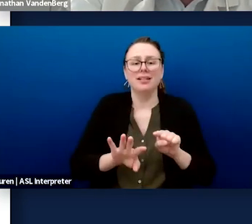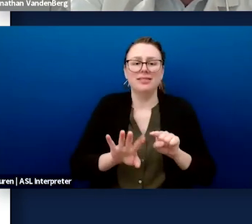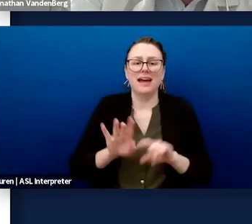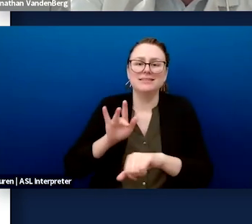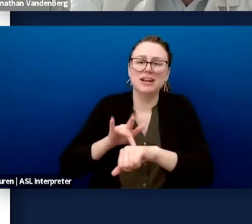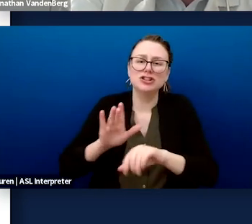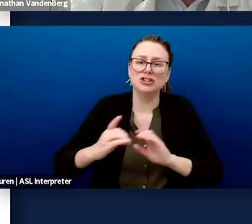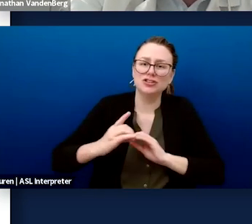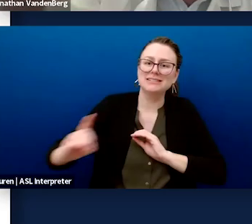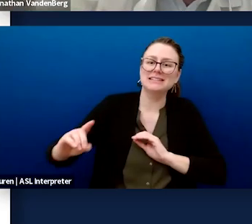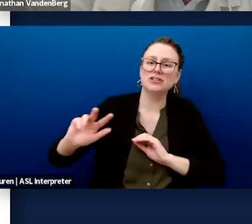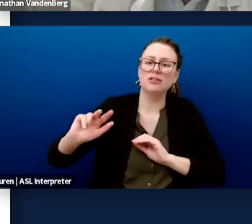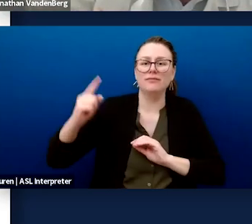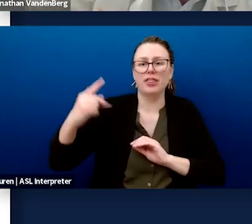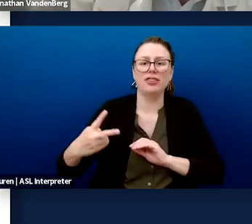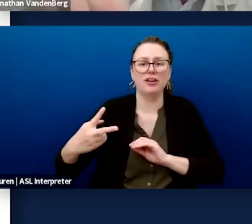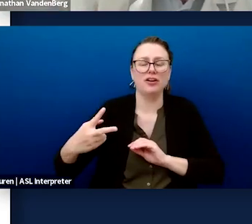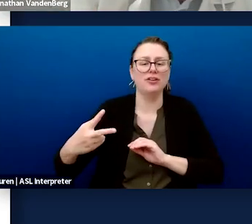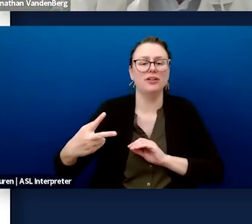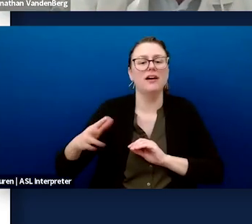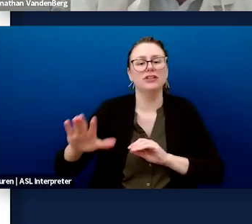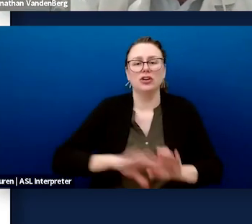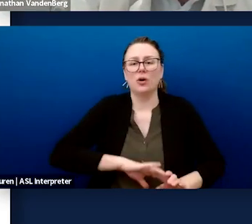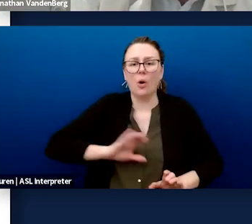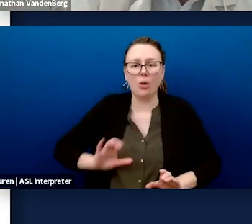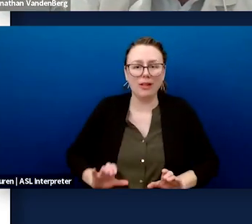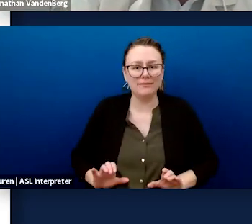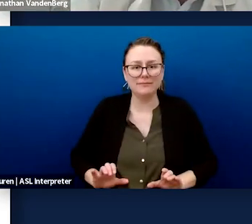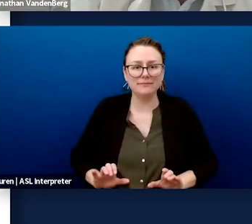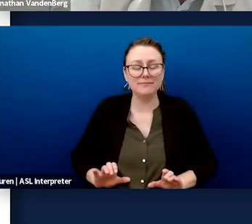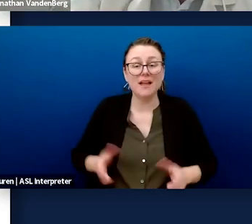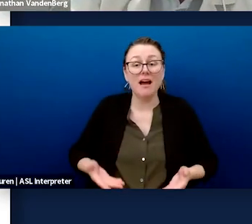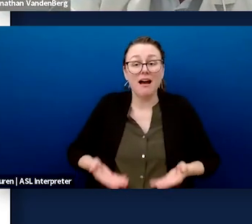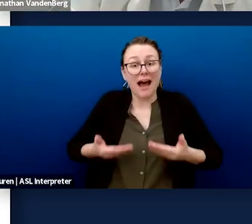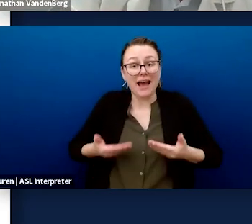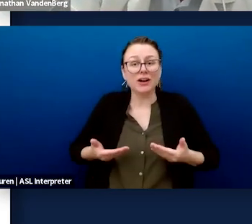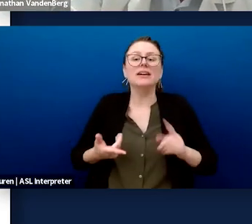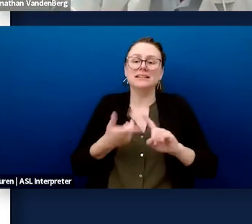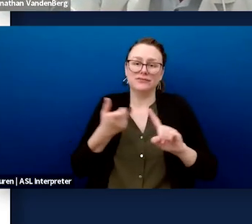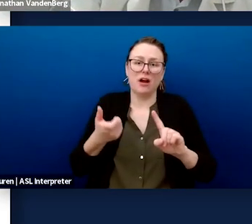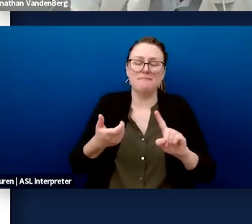top of your colon is actually coming from the vagus nerve, so that's coming from higher up, typically above people's spinal cord injury.